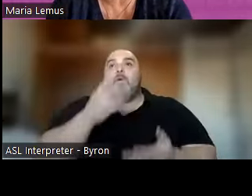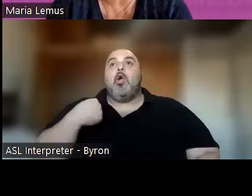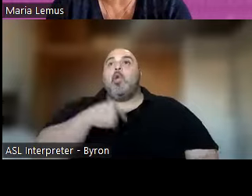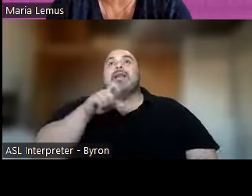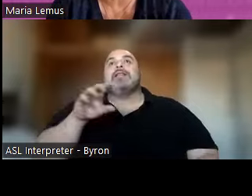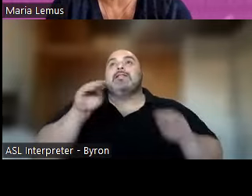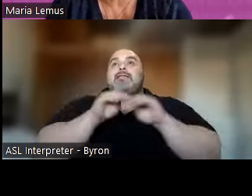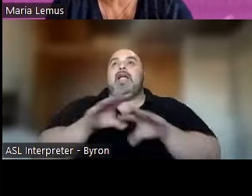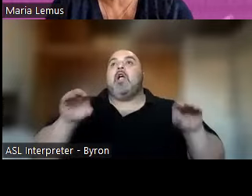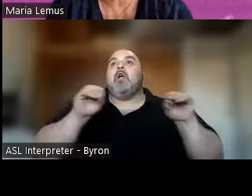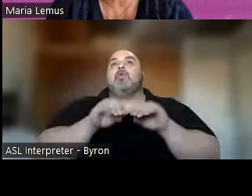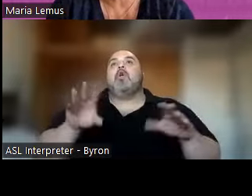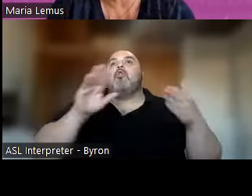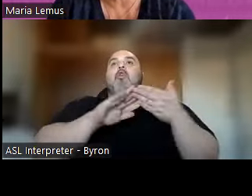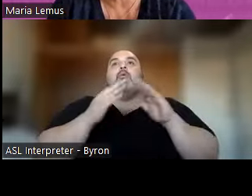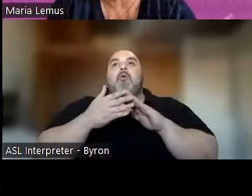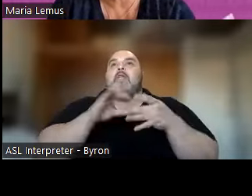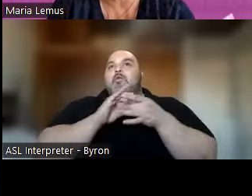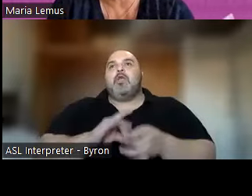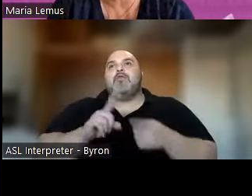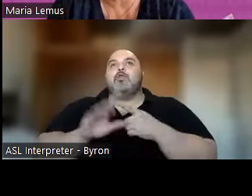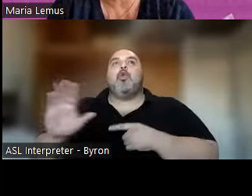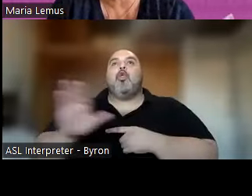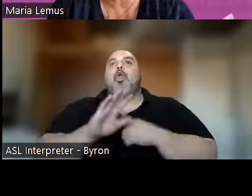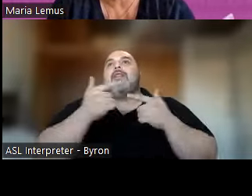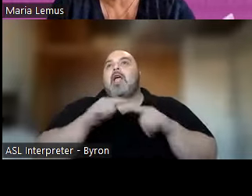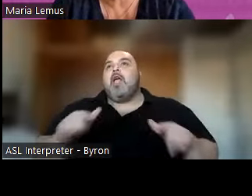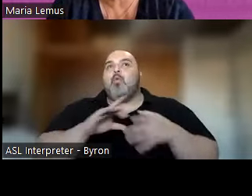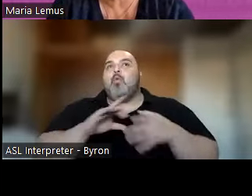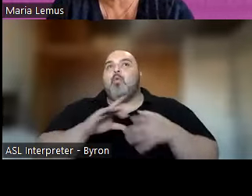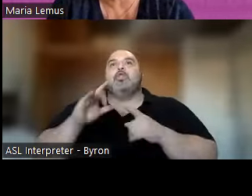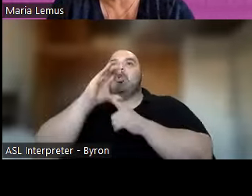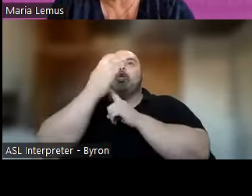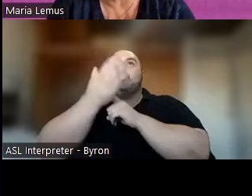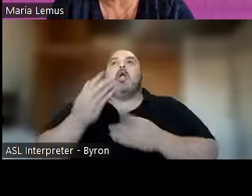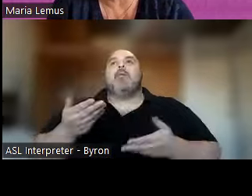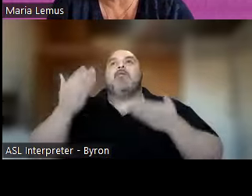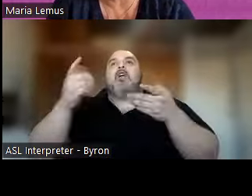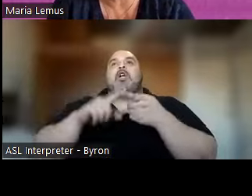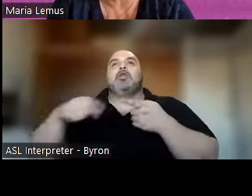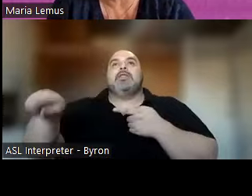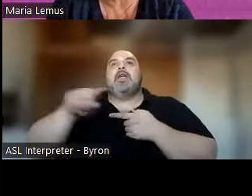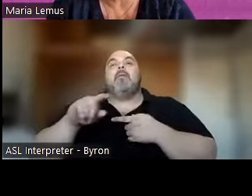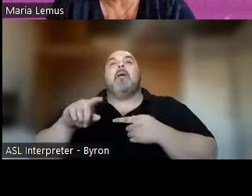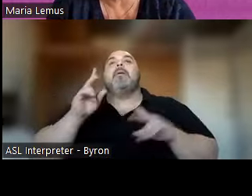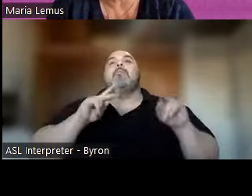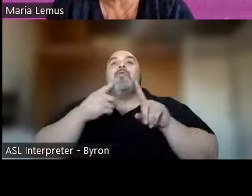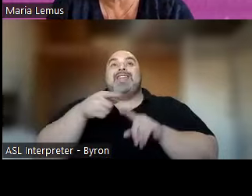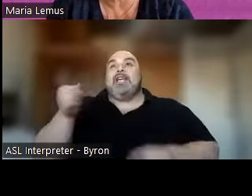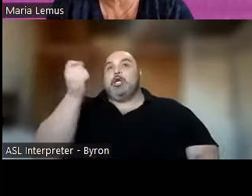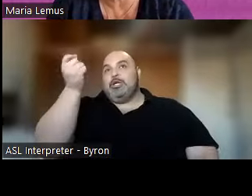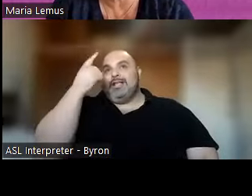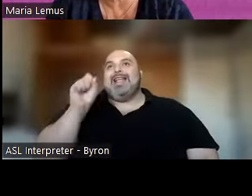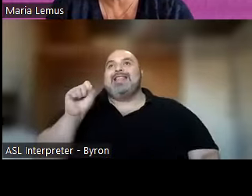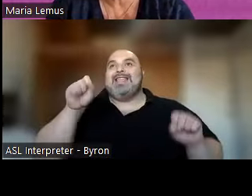our community that's relevant to their language, relevant to their culture, and provided to them by those that they understand and that they